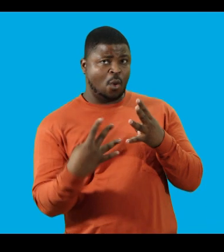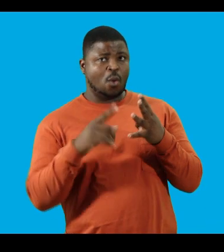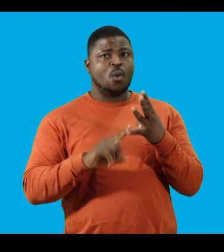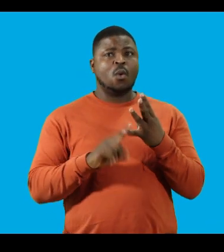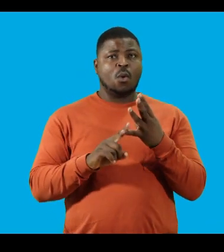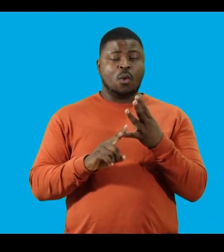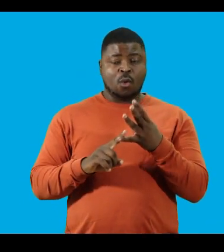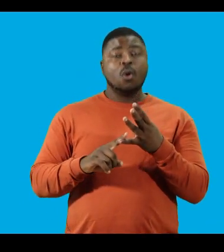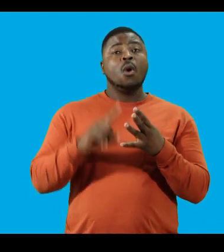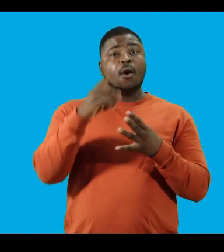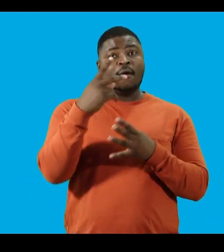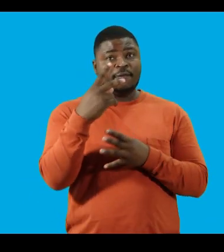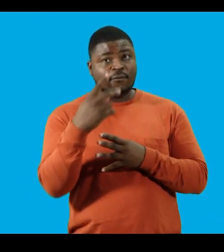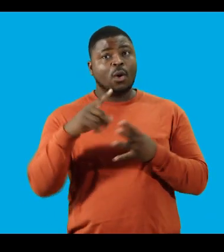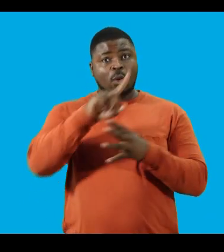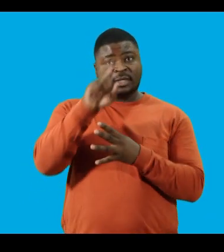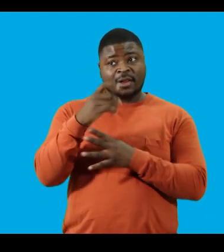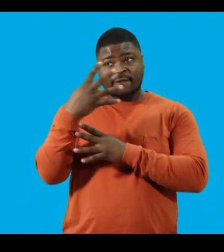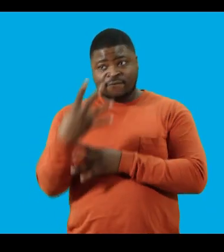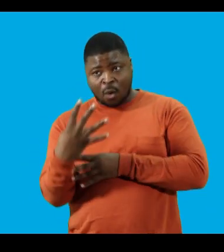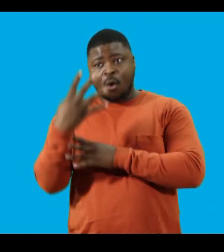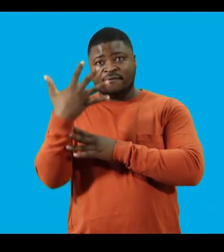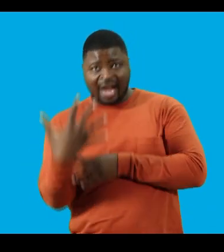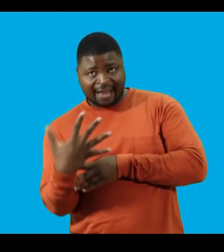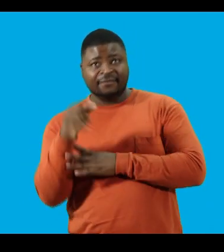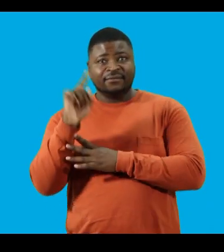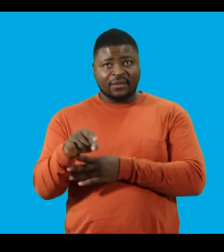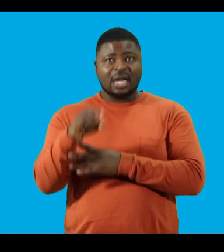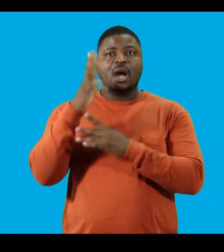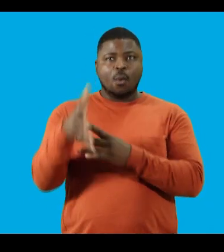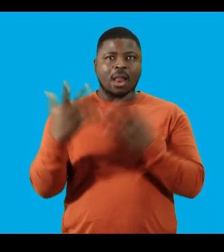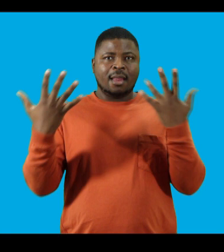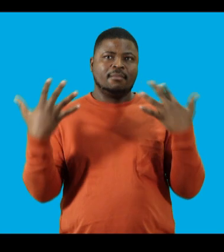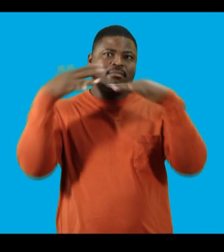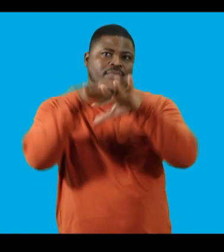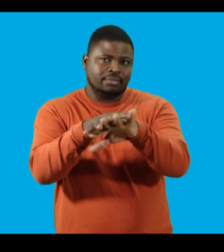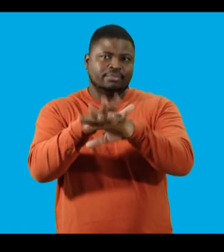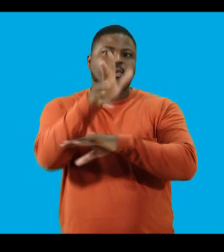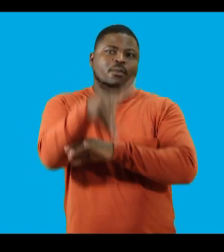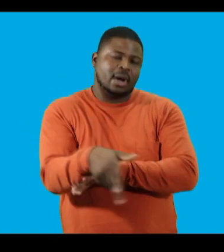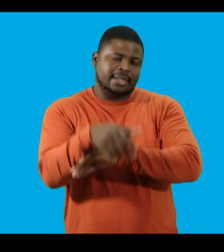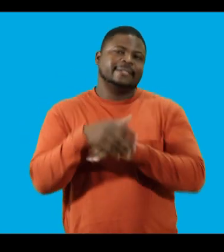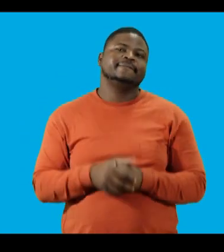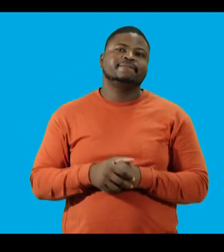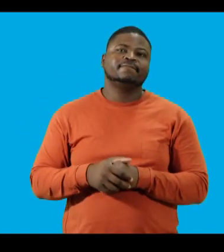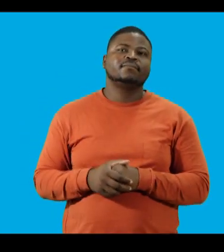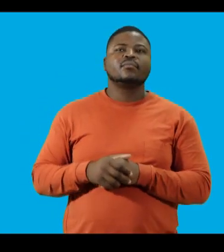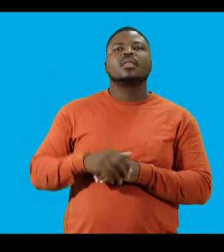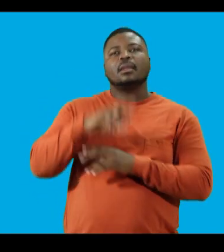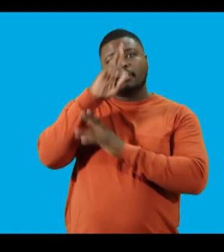And then question 4 and 5 will be integrated. There it will be questions